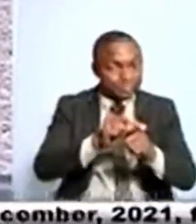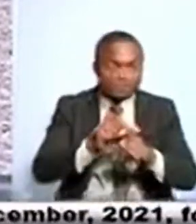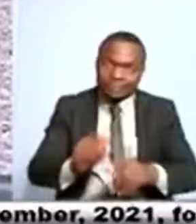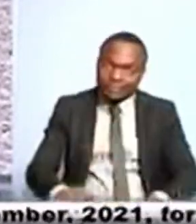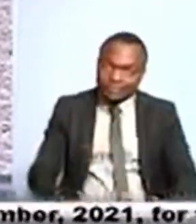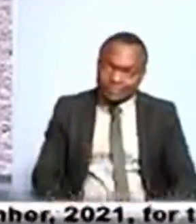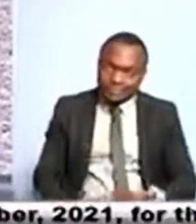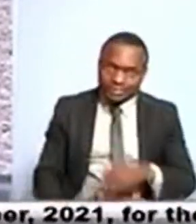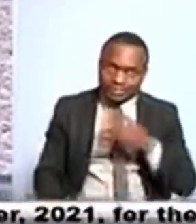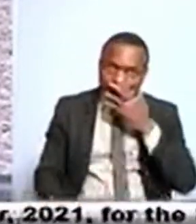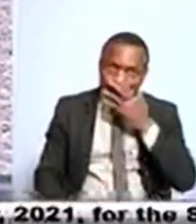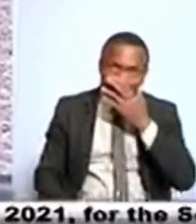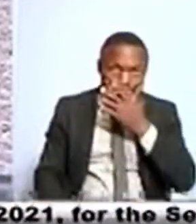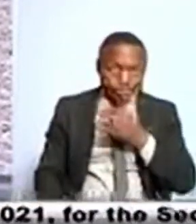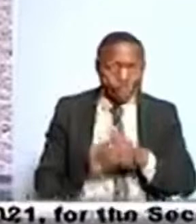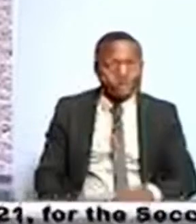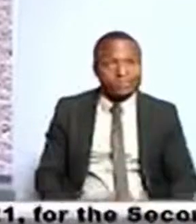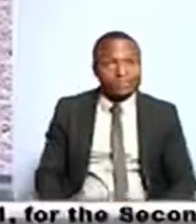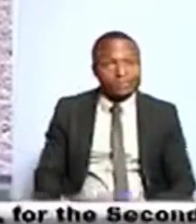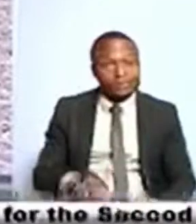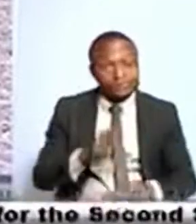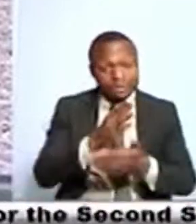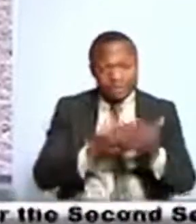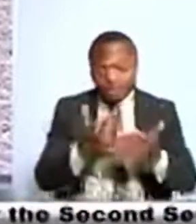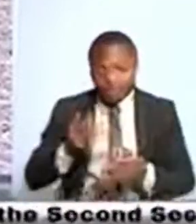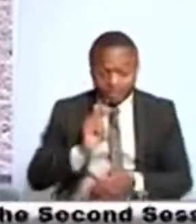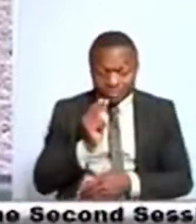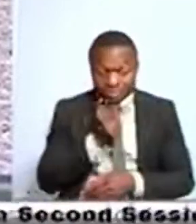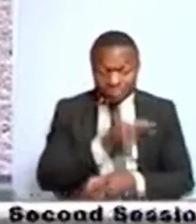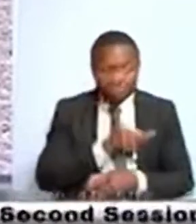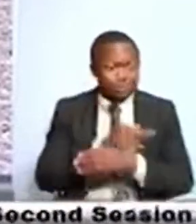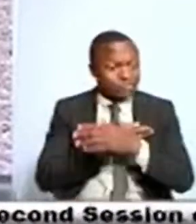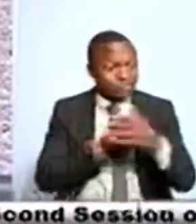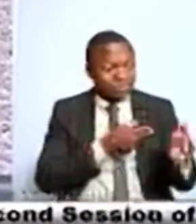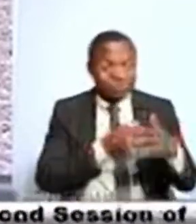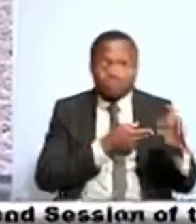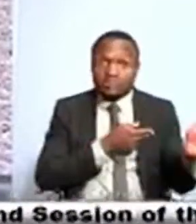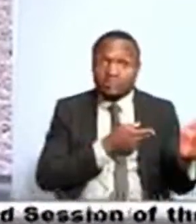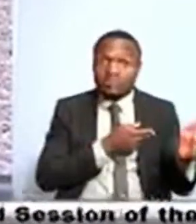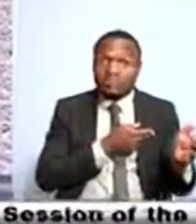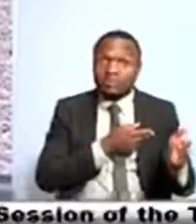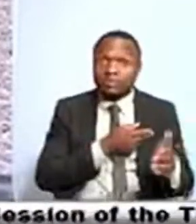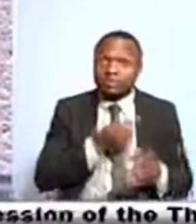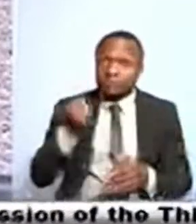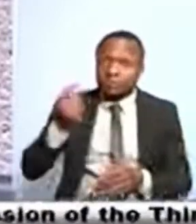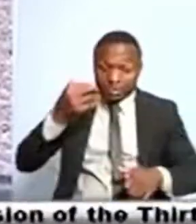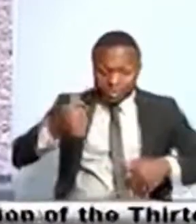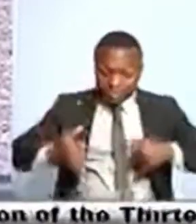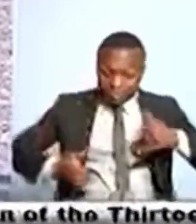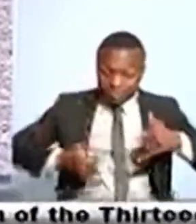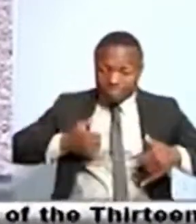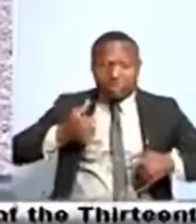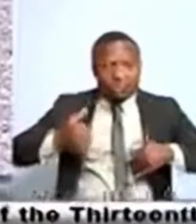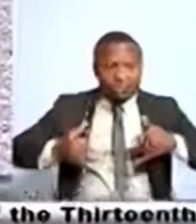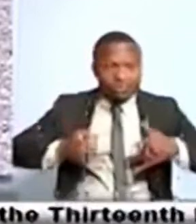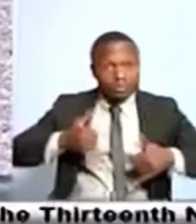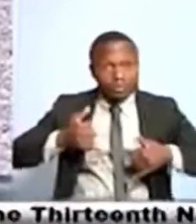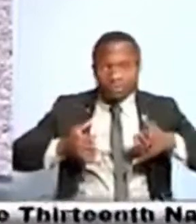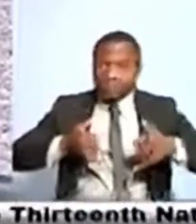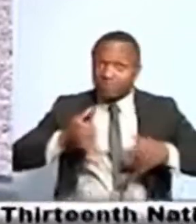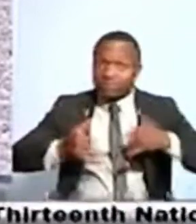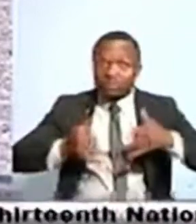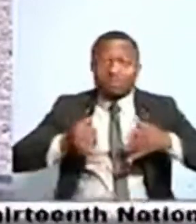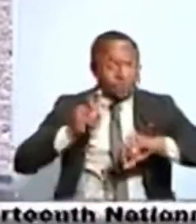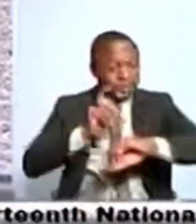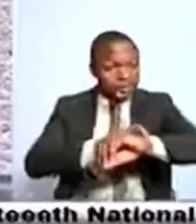it will be something that us here on the left will come and enjoy when it comes campaign time